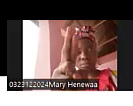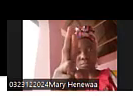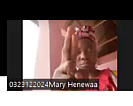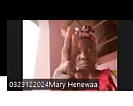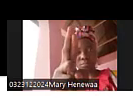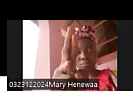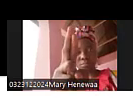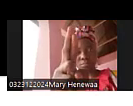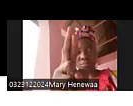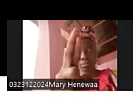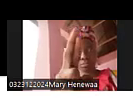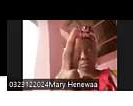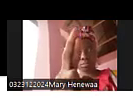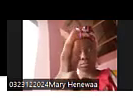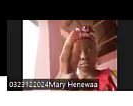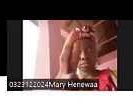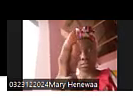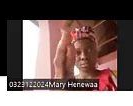R